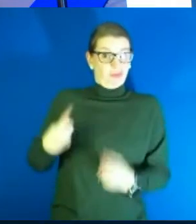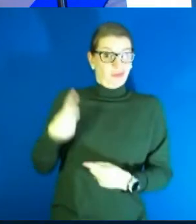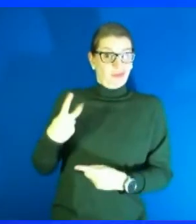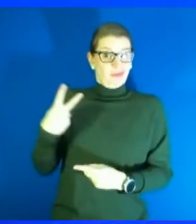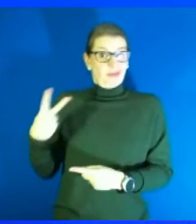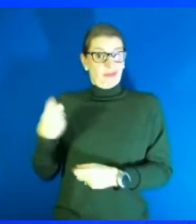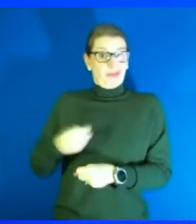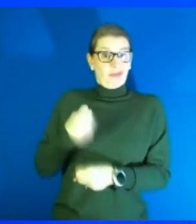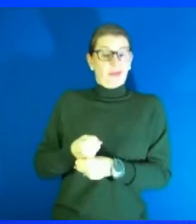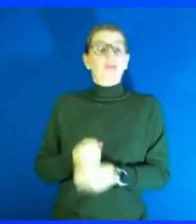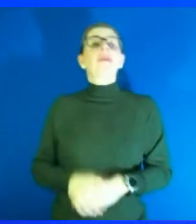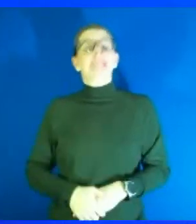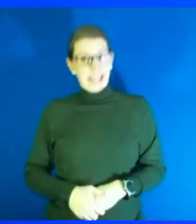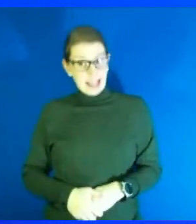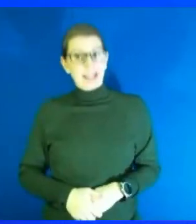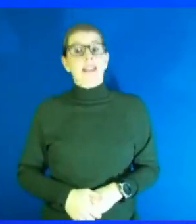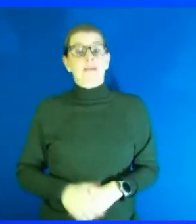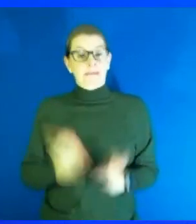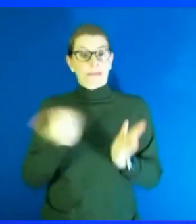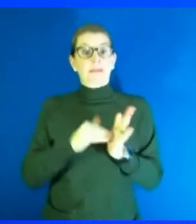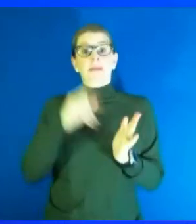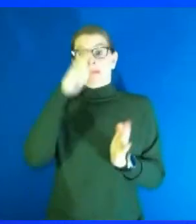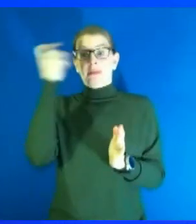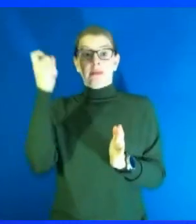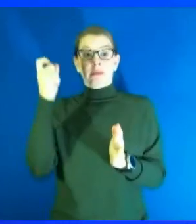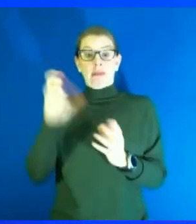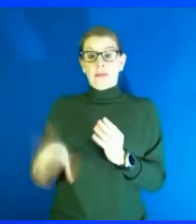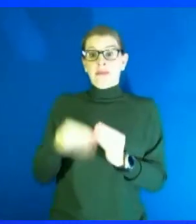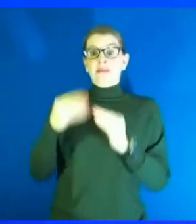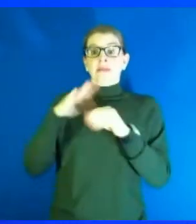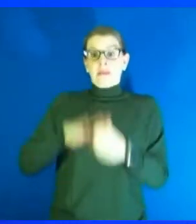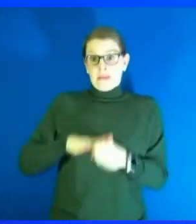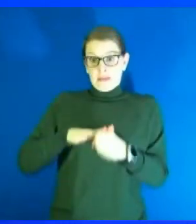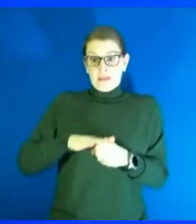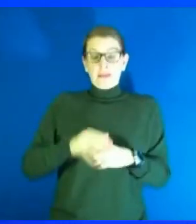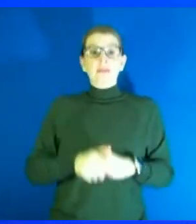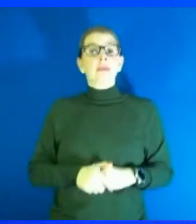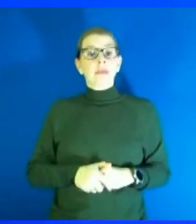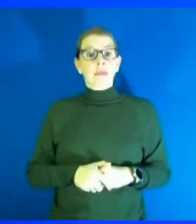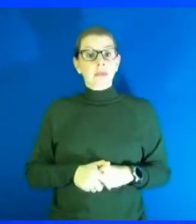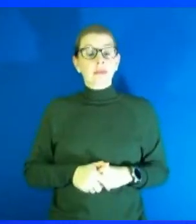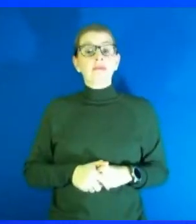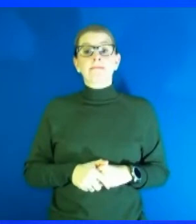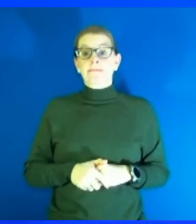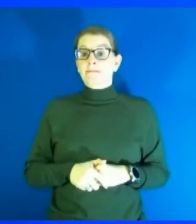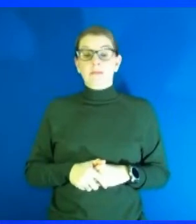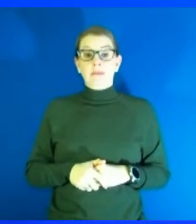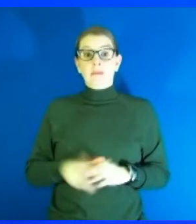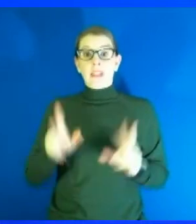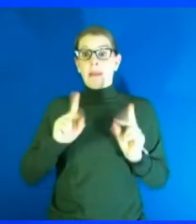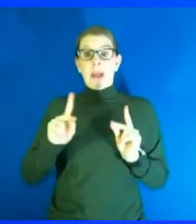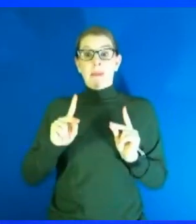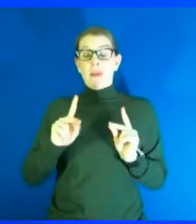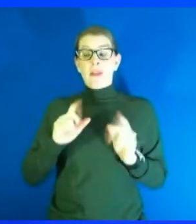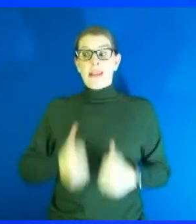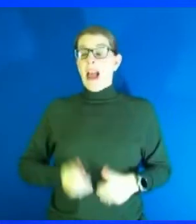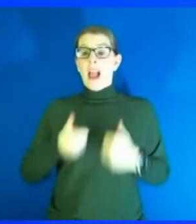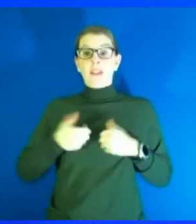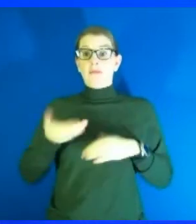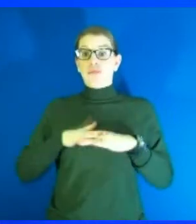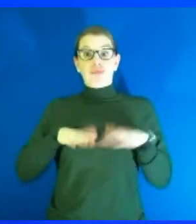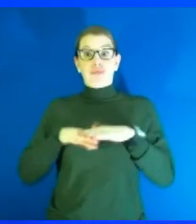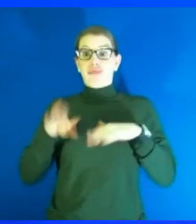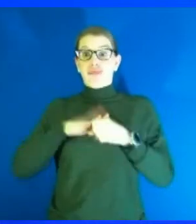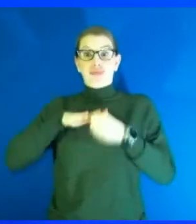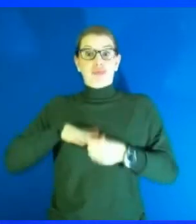It has, again, because of all the extra stress that's going on in people's lives. This is a very